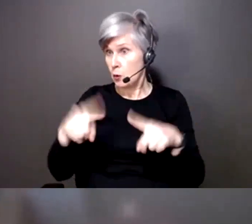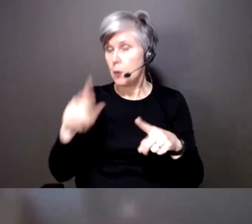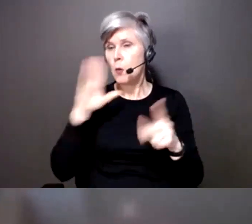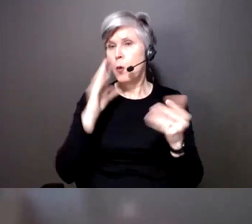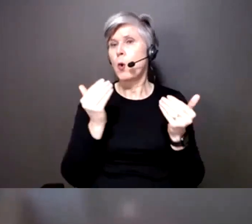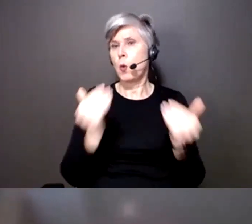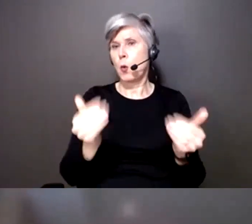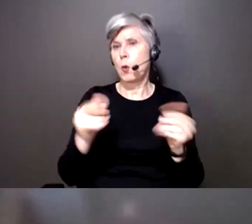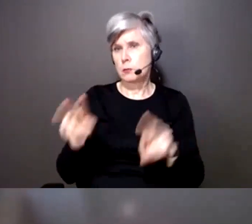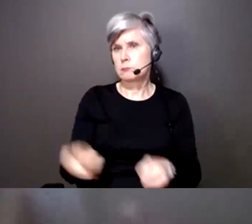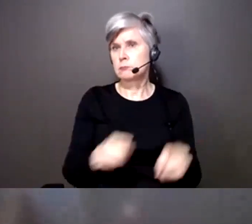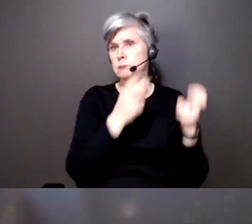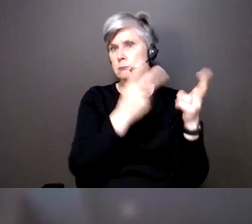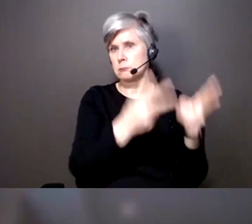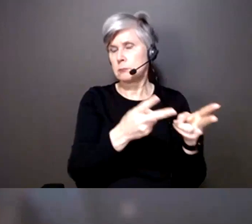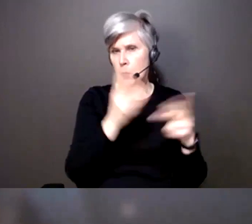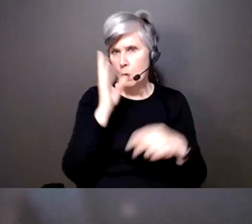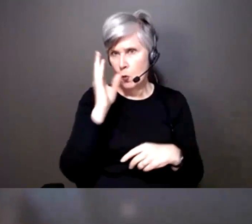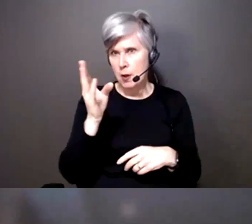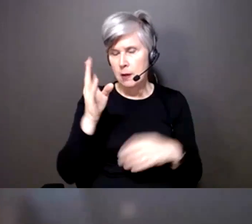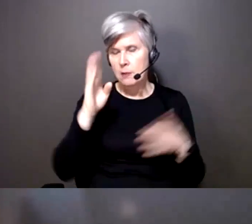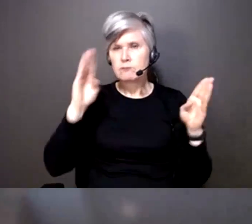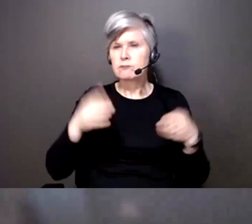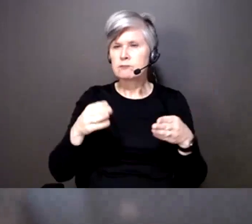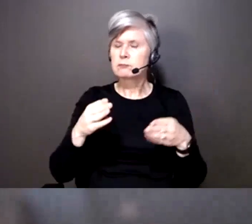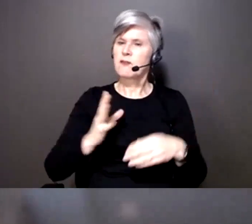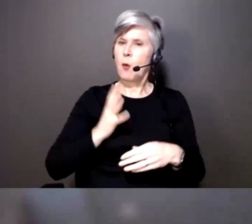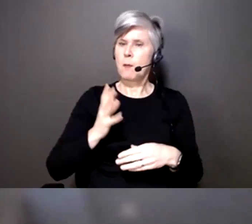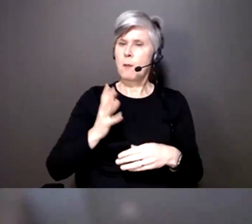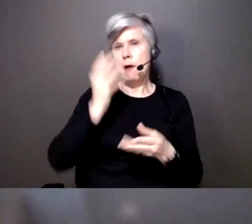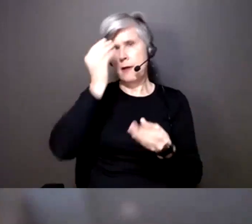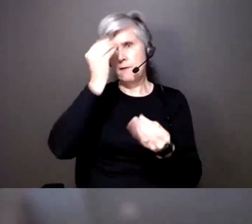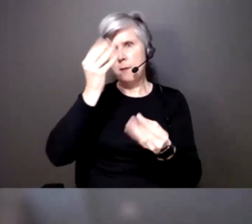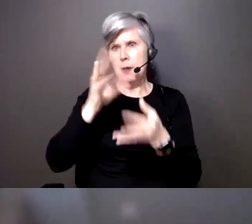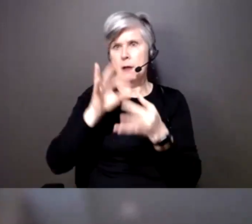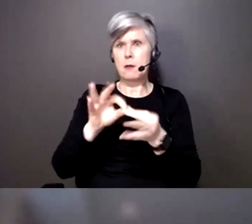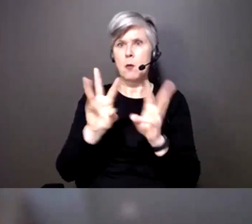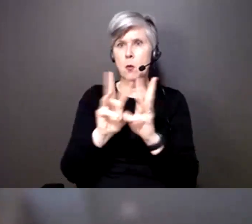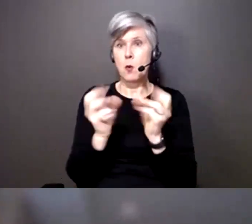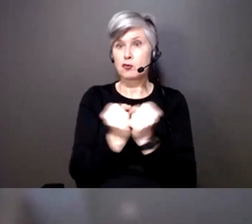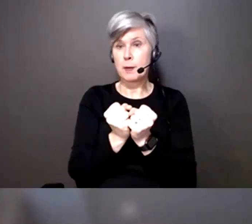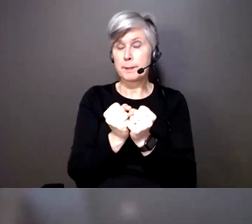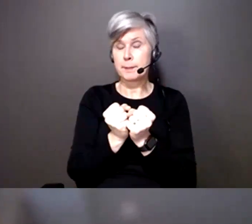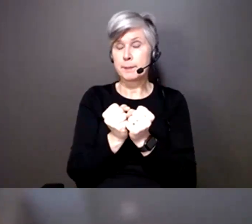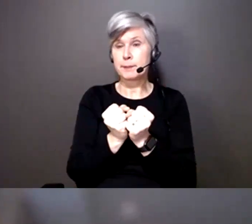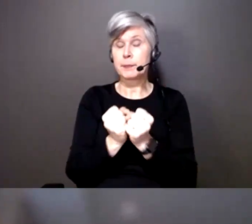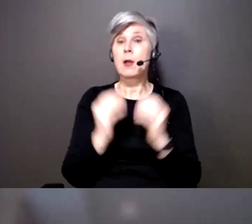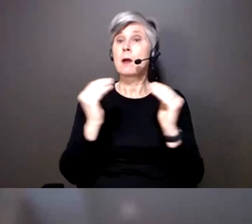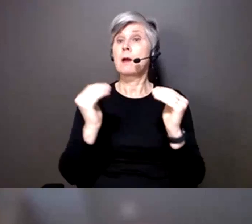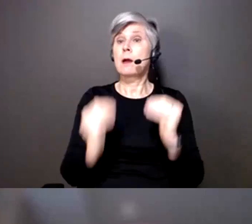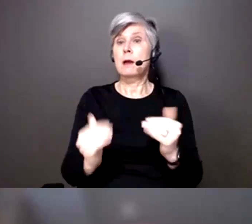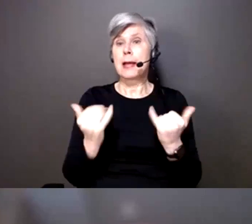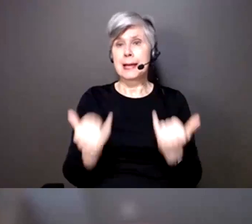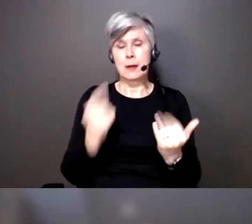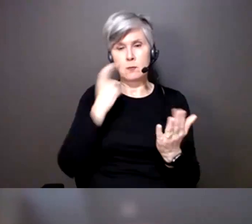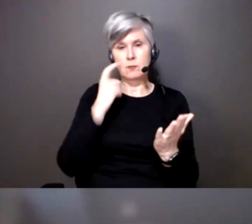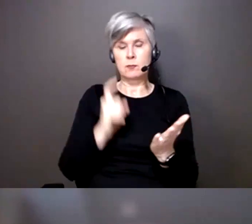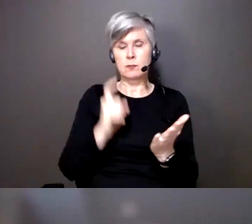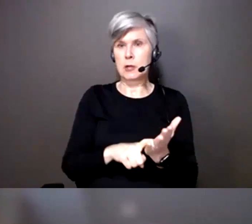I also want to acknowledge that I am coming here to you from